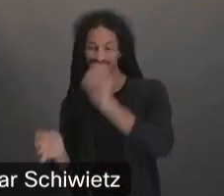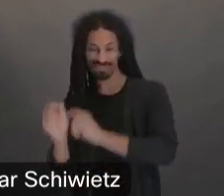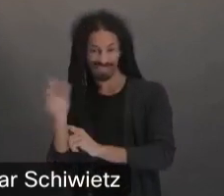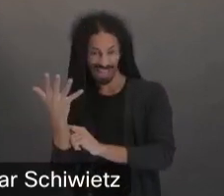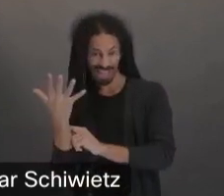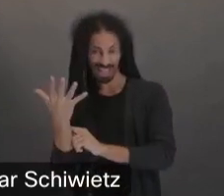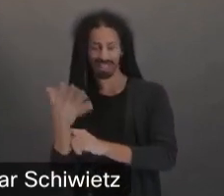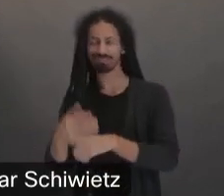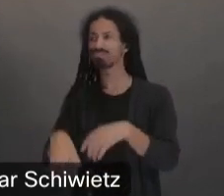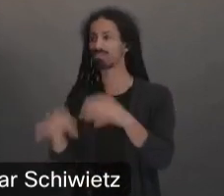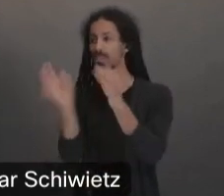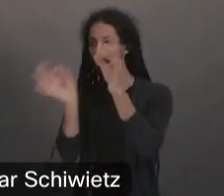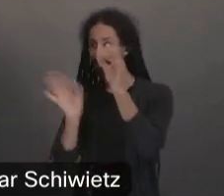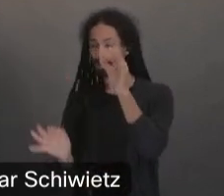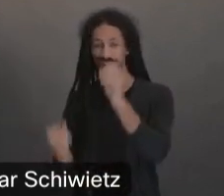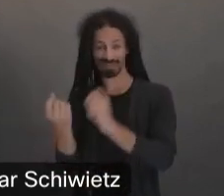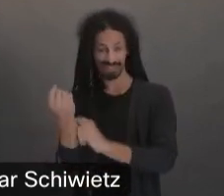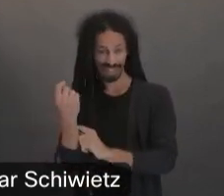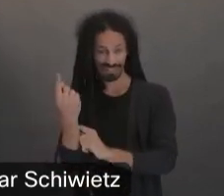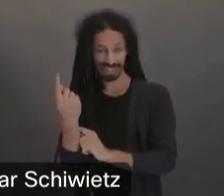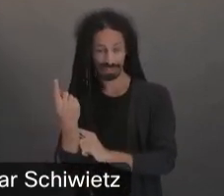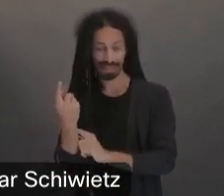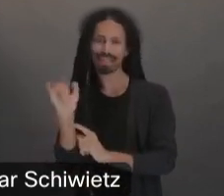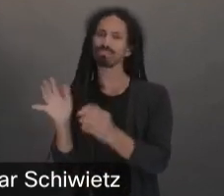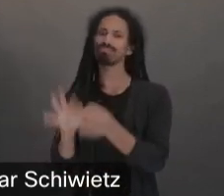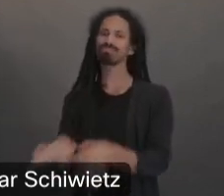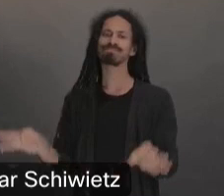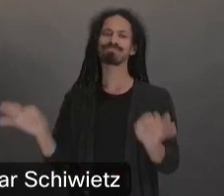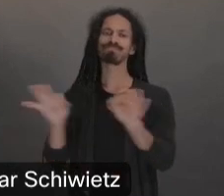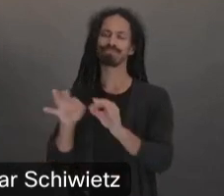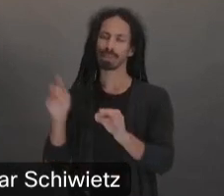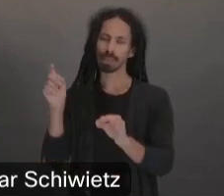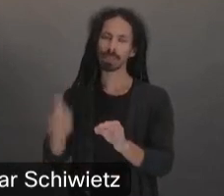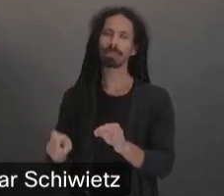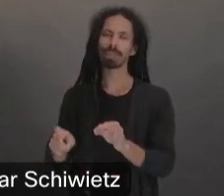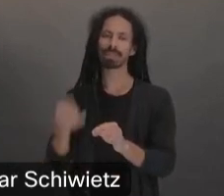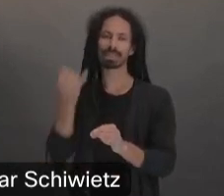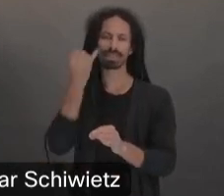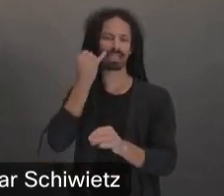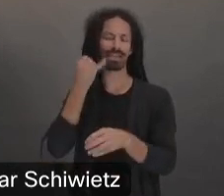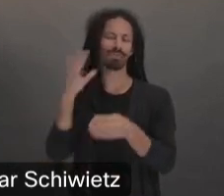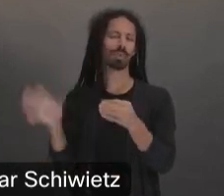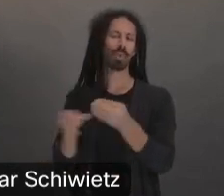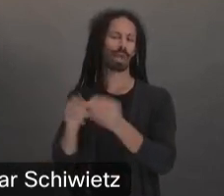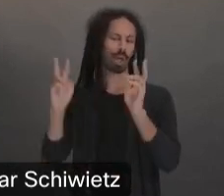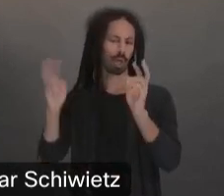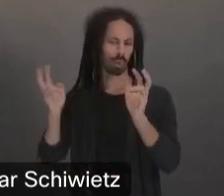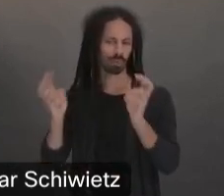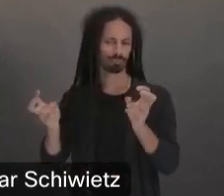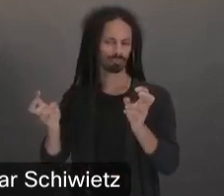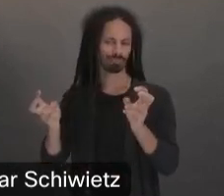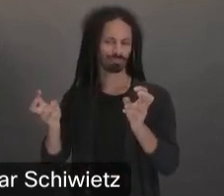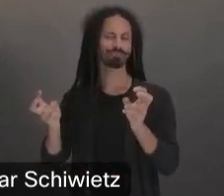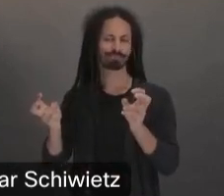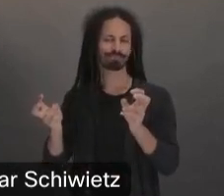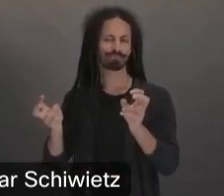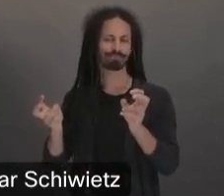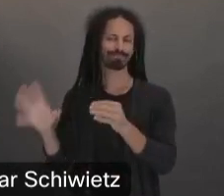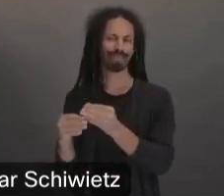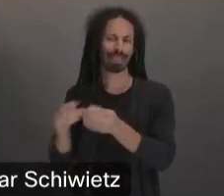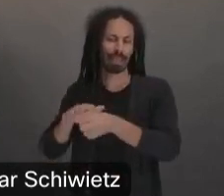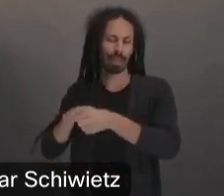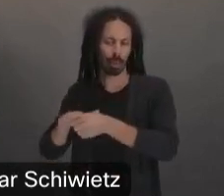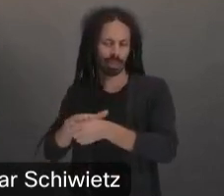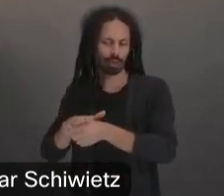11? So that's really important for quotations to include the location